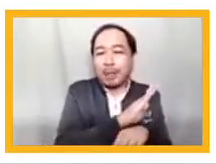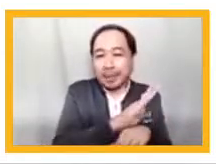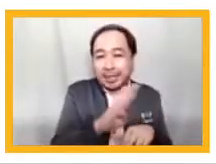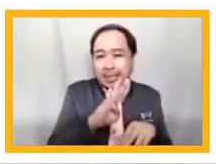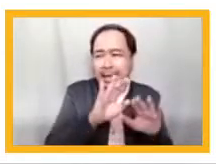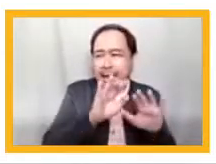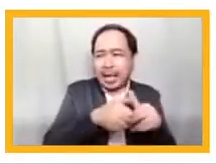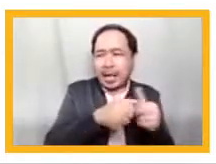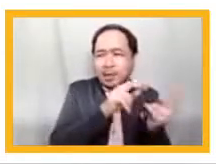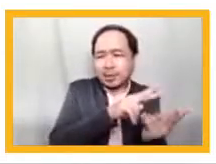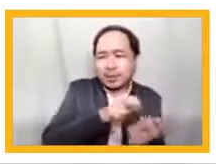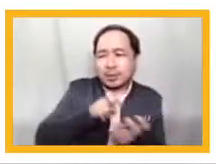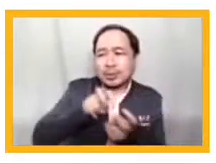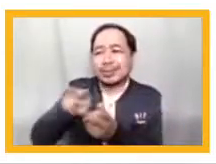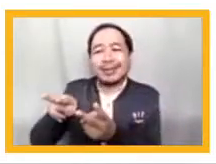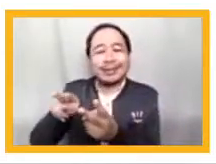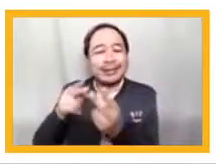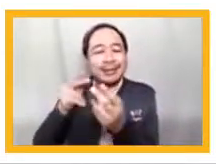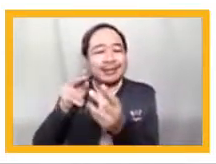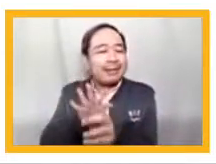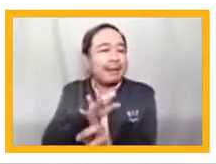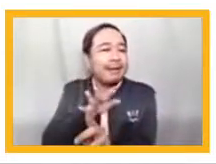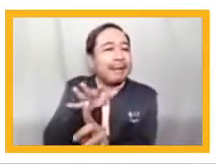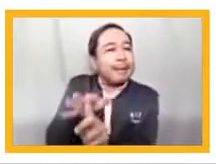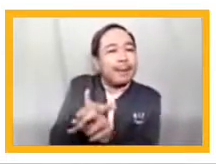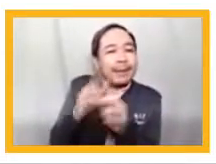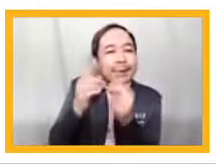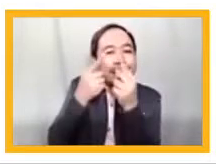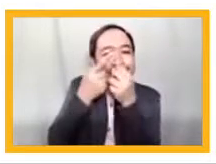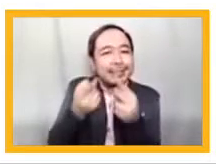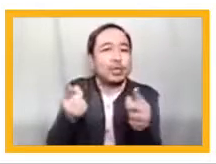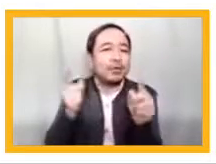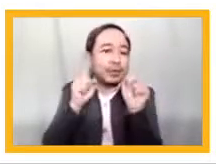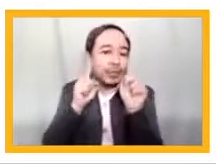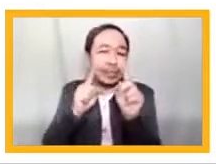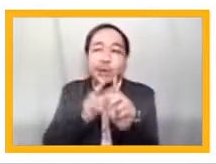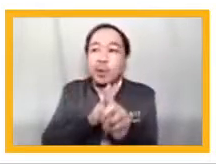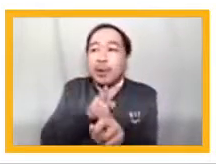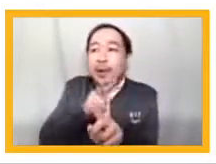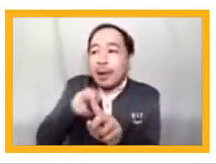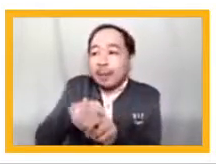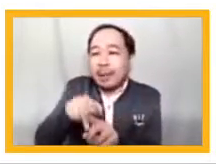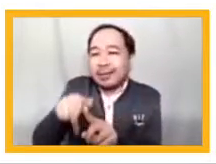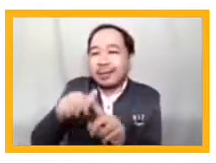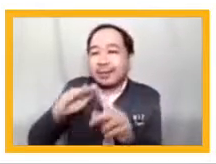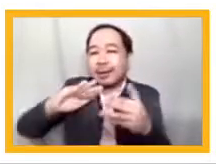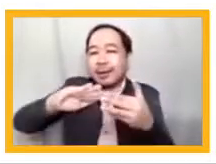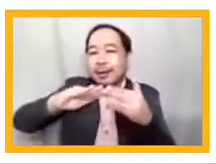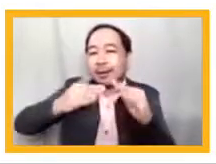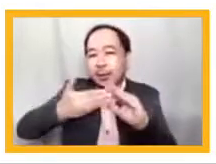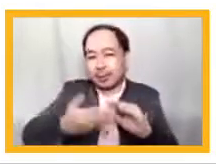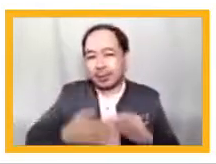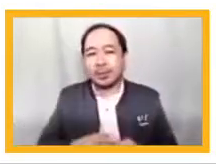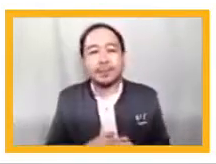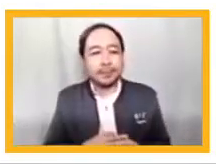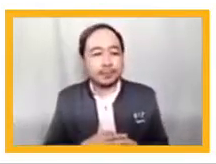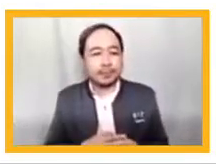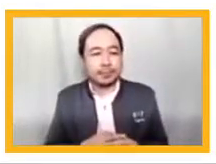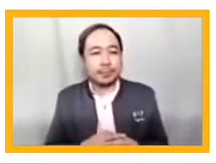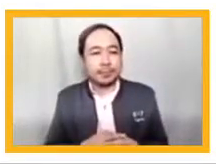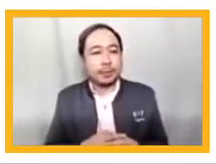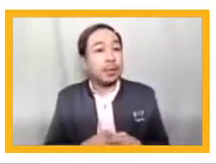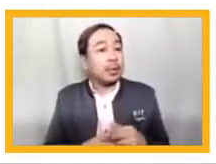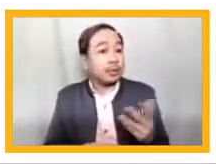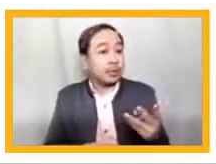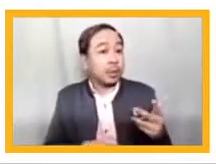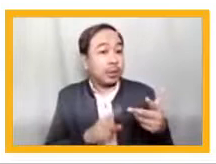schools, and society. And the third one is the demand-driven approach is